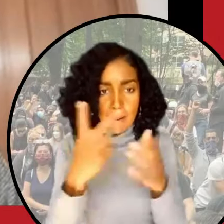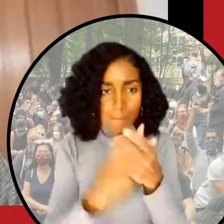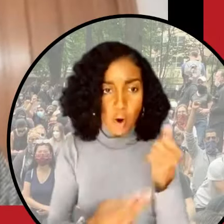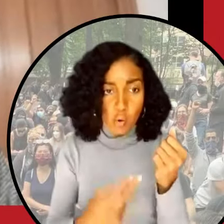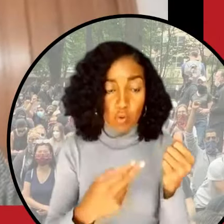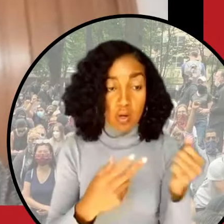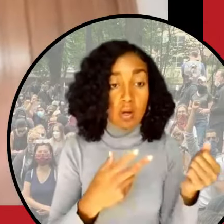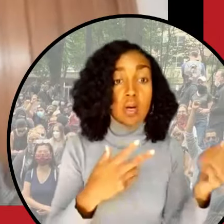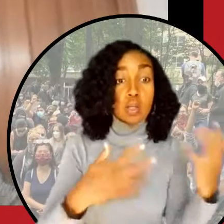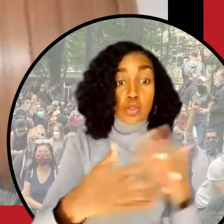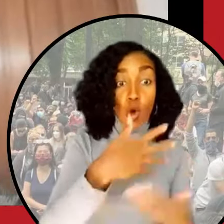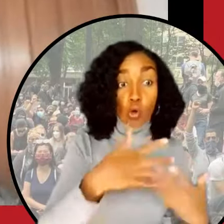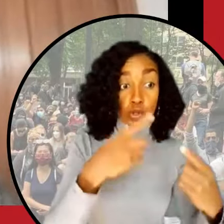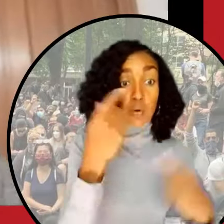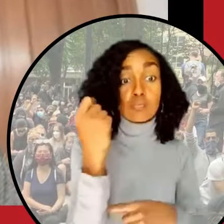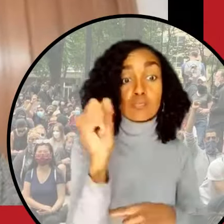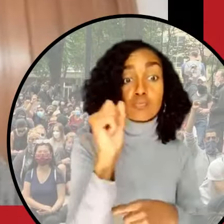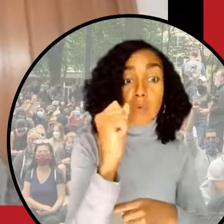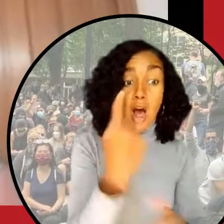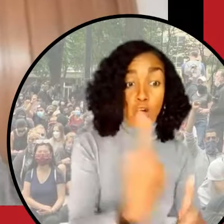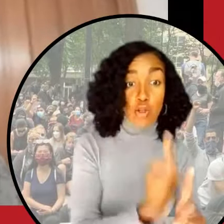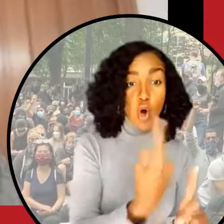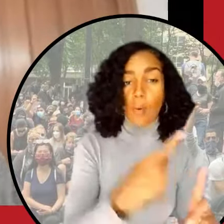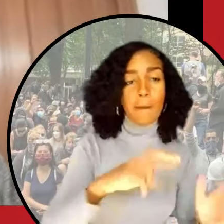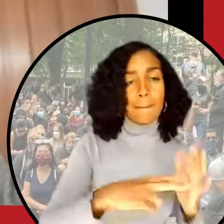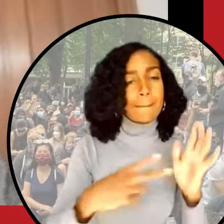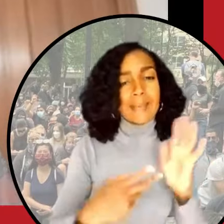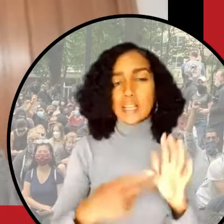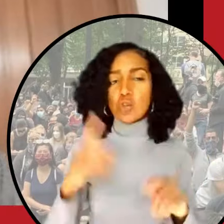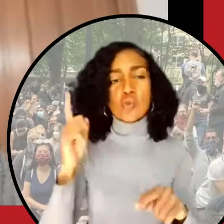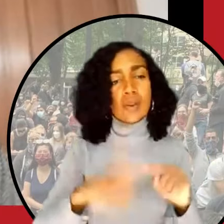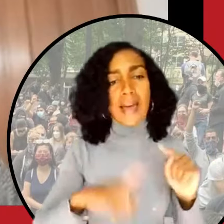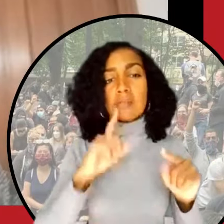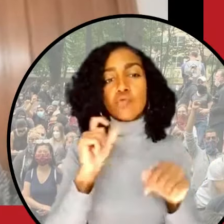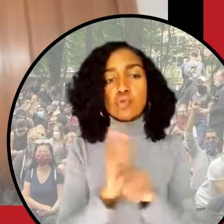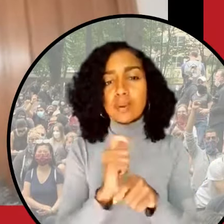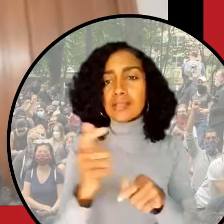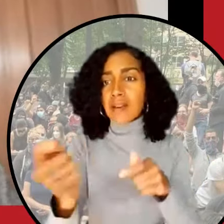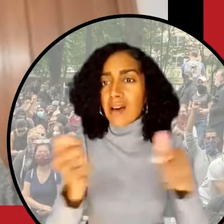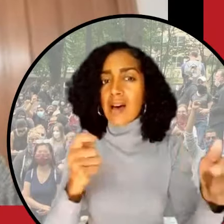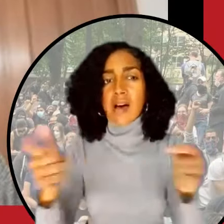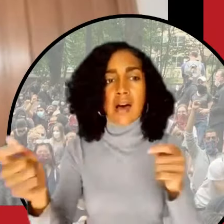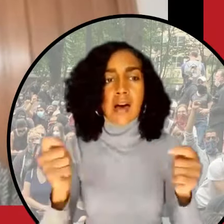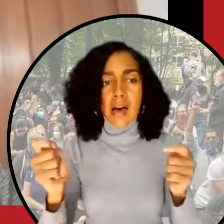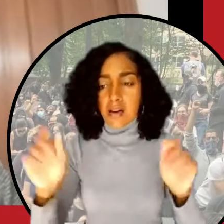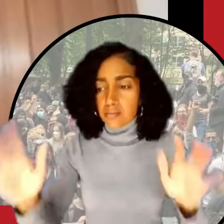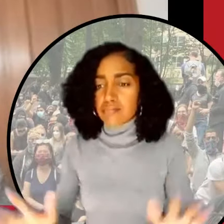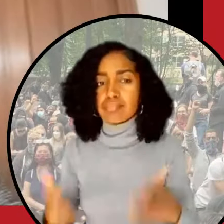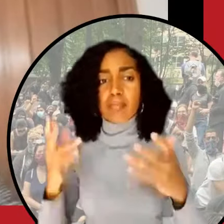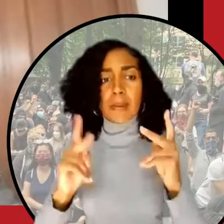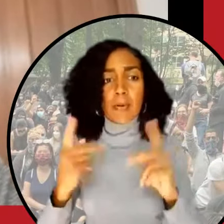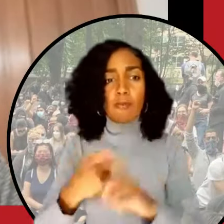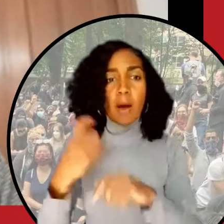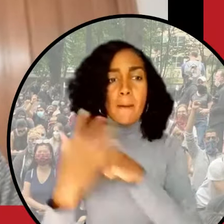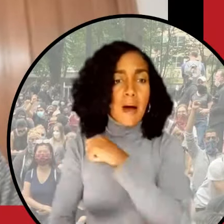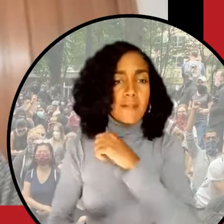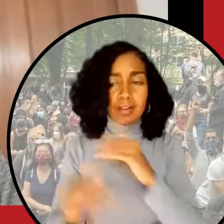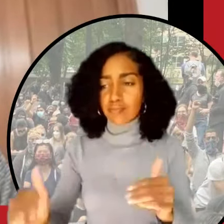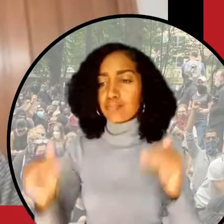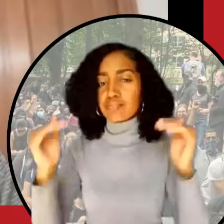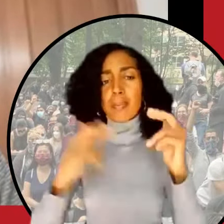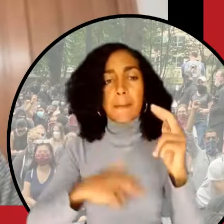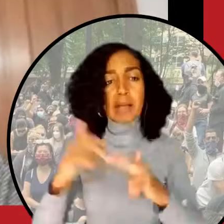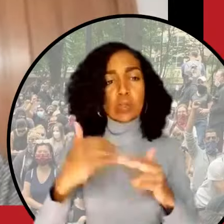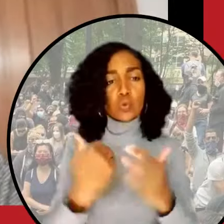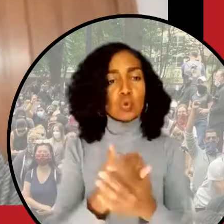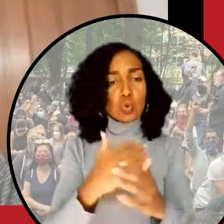itself won't lead you to be able to pull millions of people out of poverty and build a new society. But then the electoral struggle